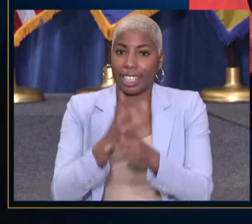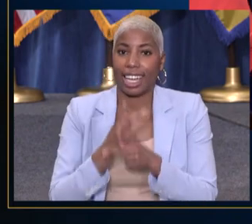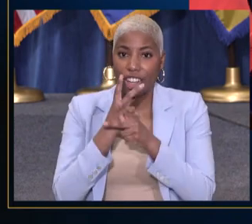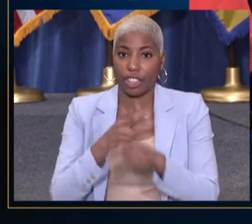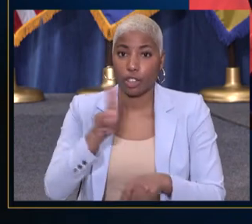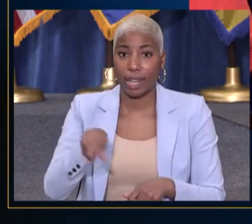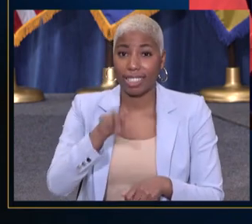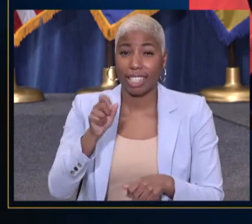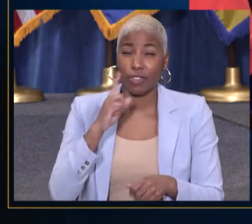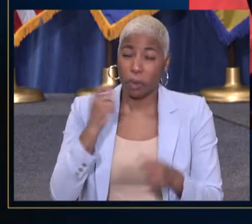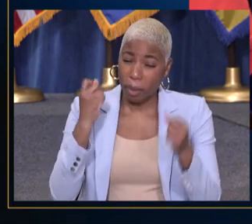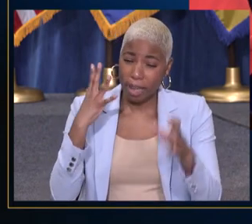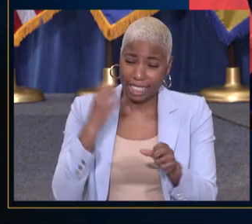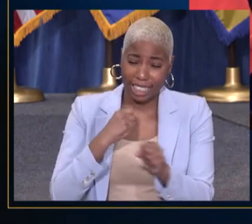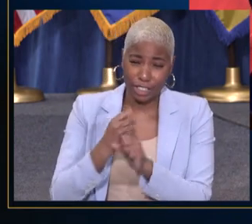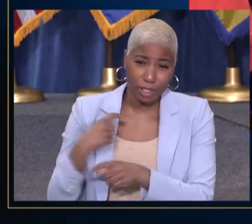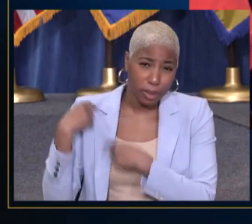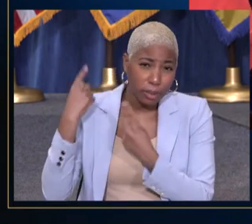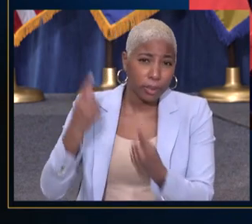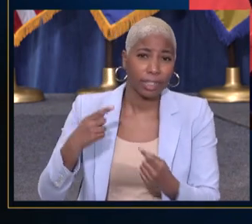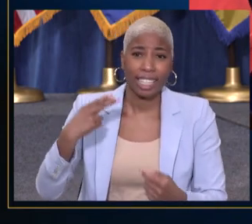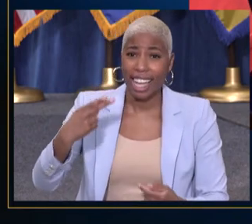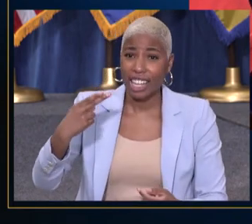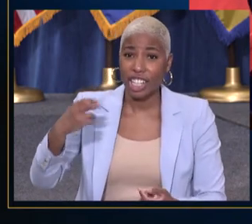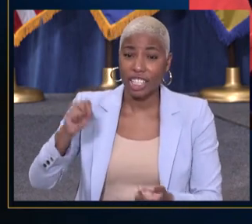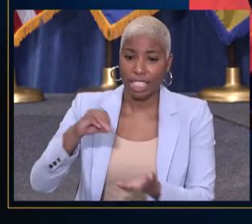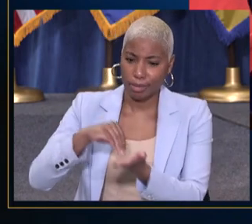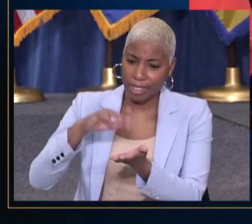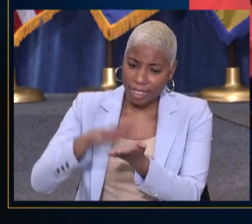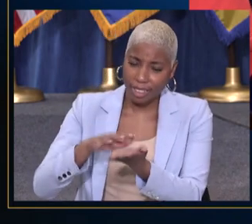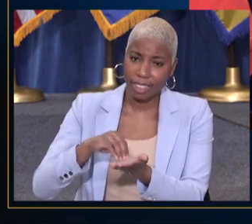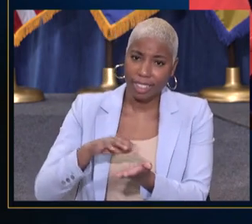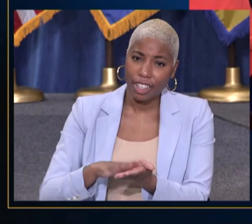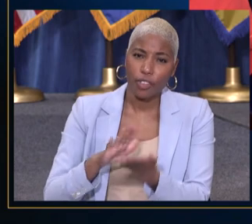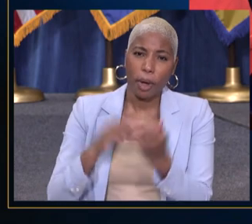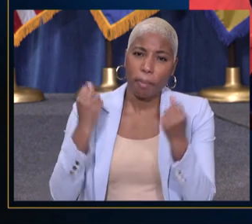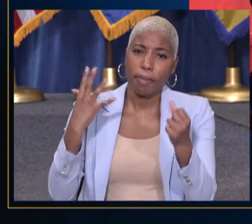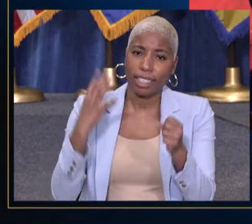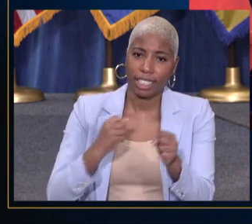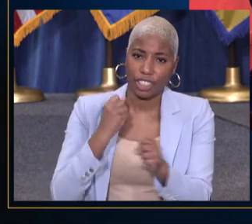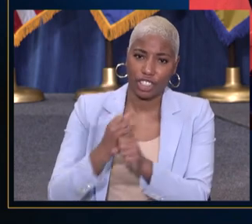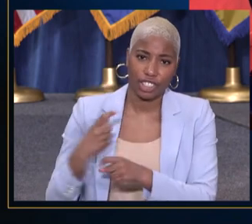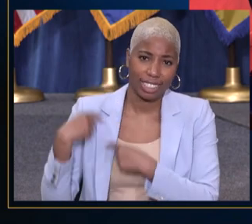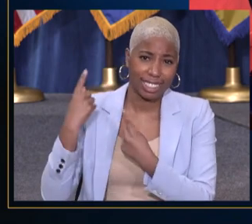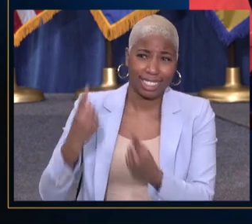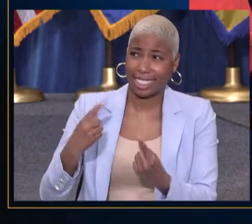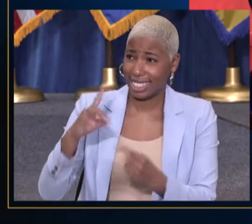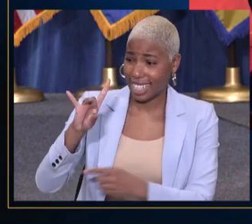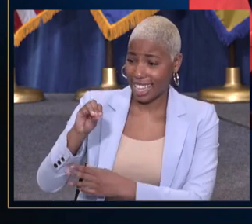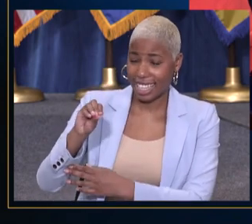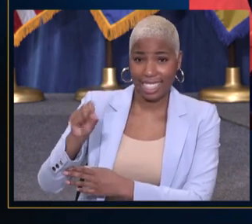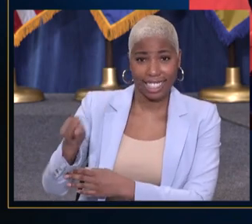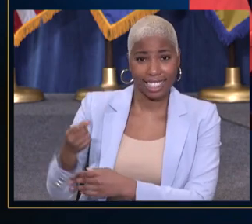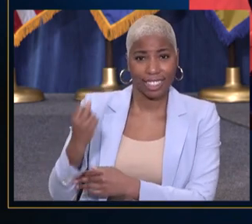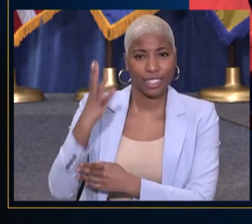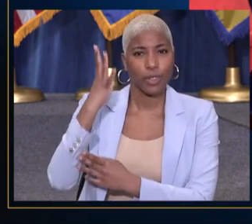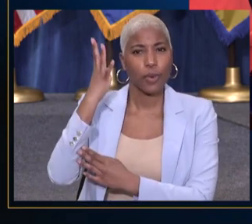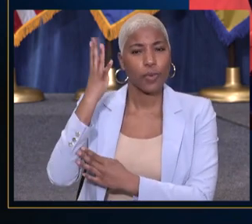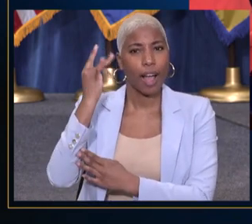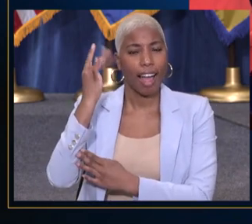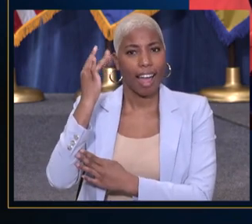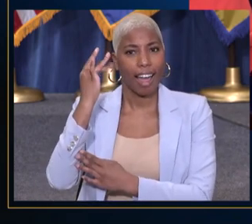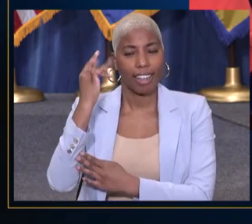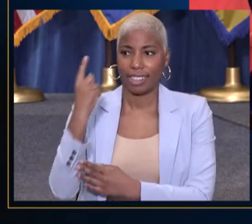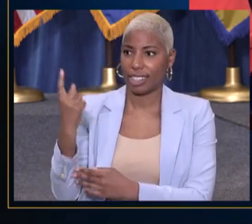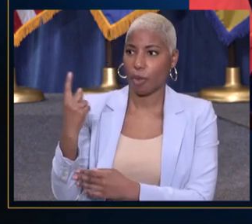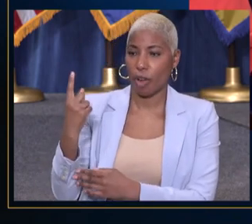is not new. HHS has been documenting this for decades, right, since the 80s. Why just someone,